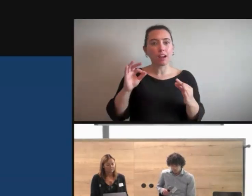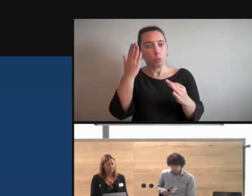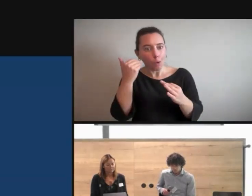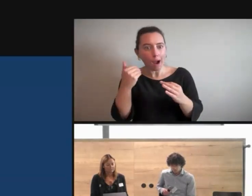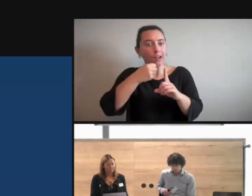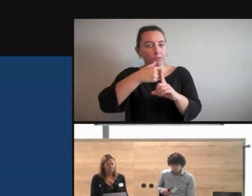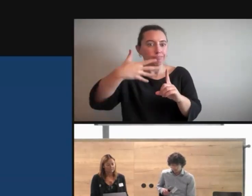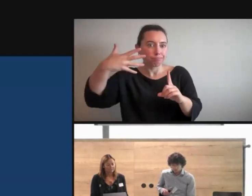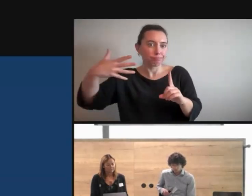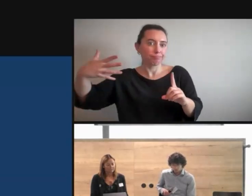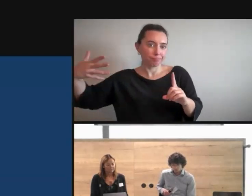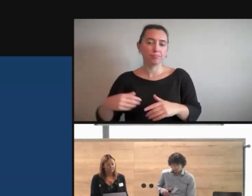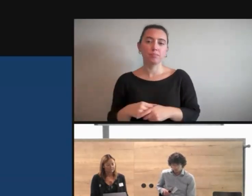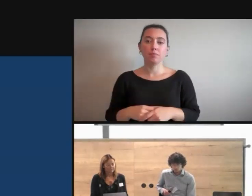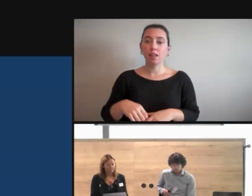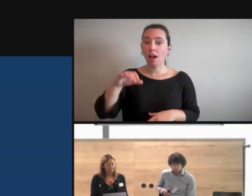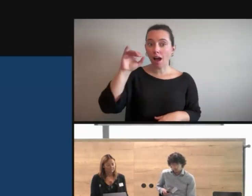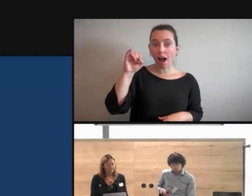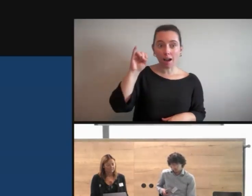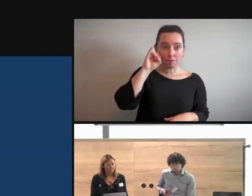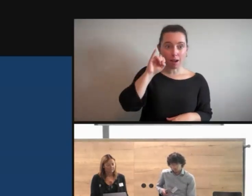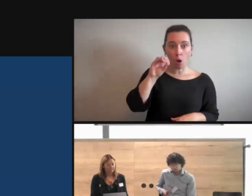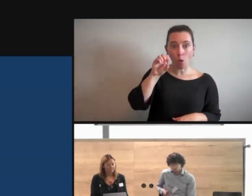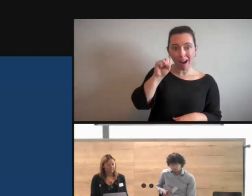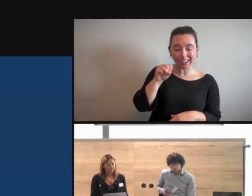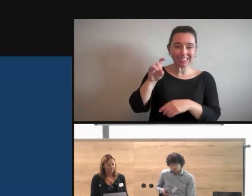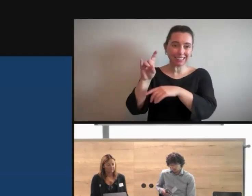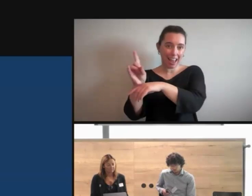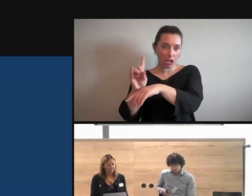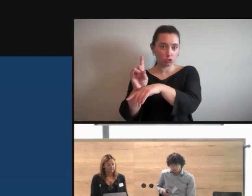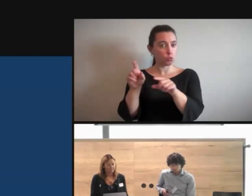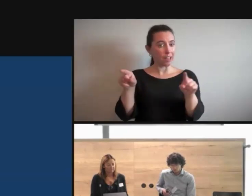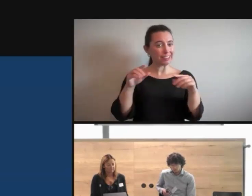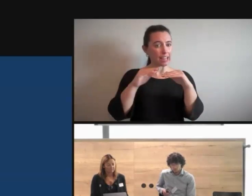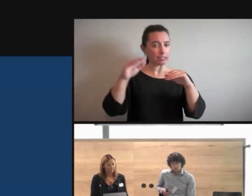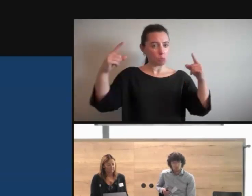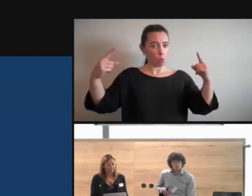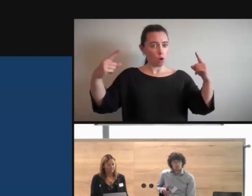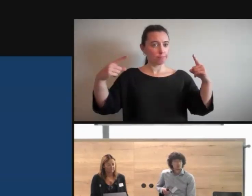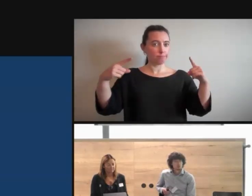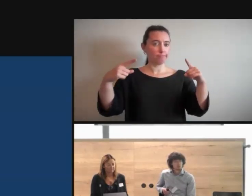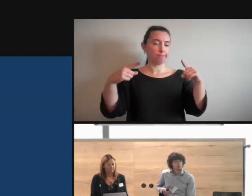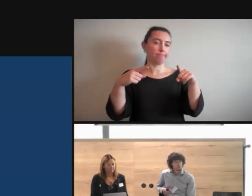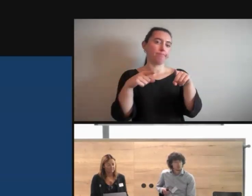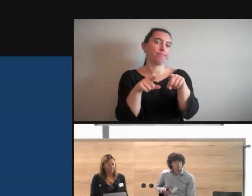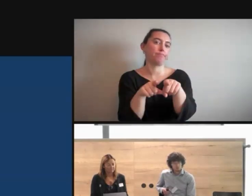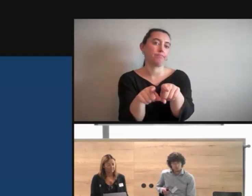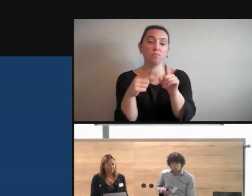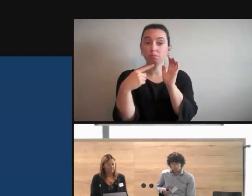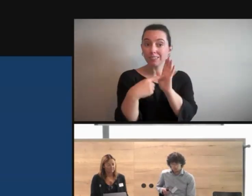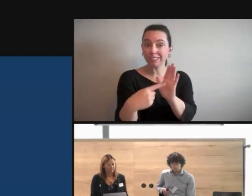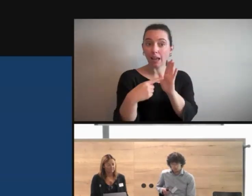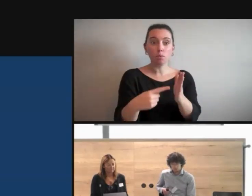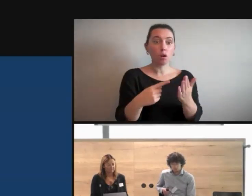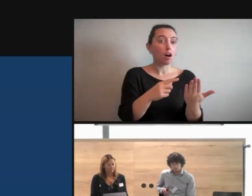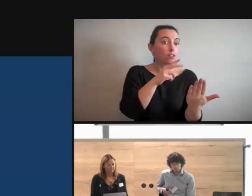iOS and Android are more alike than they have ever been. For example, VoiceOver and TalkBack screen